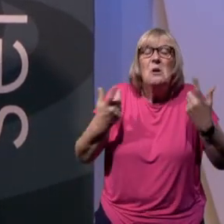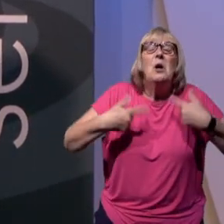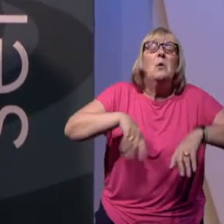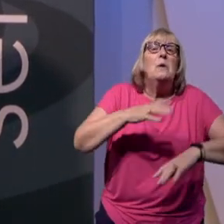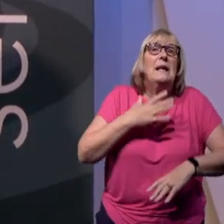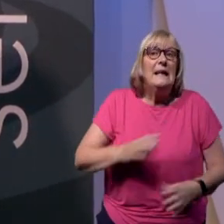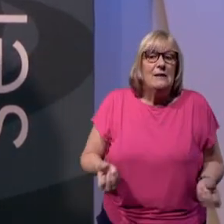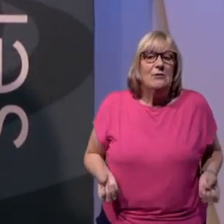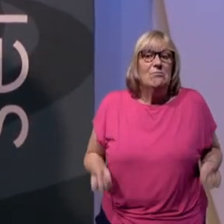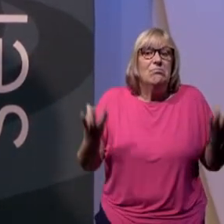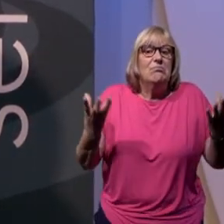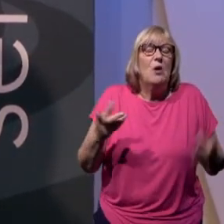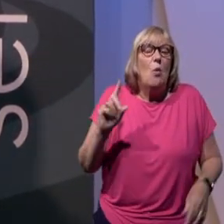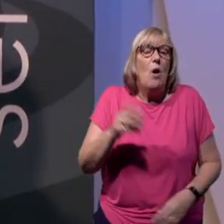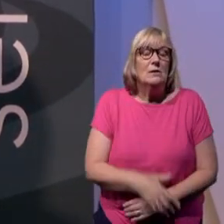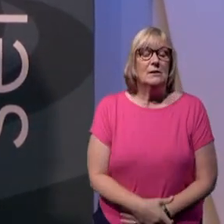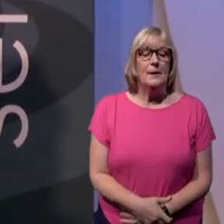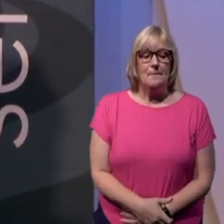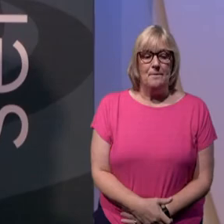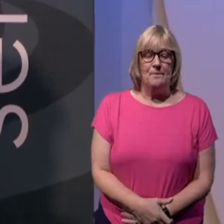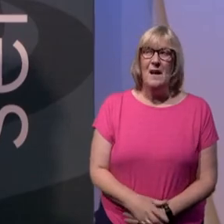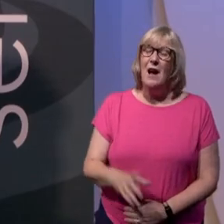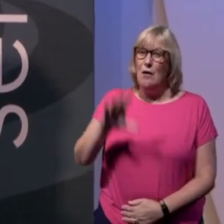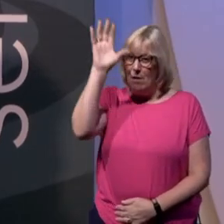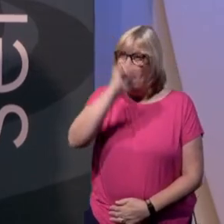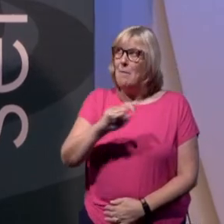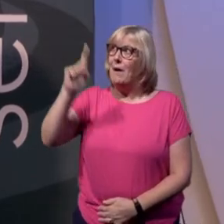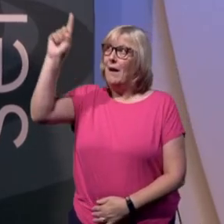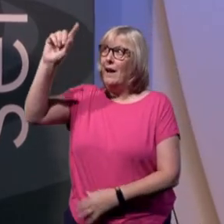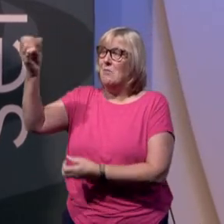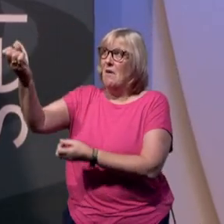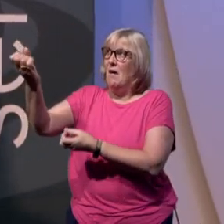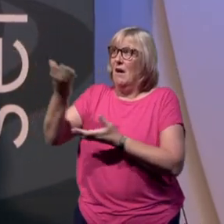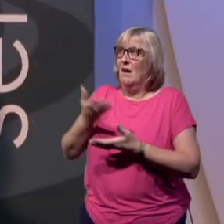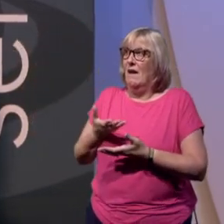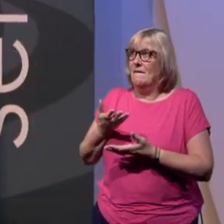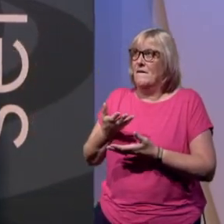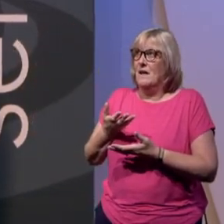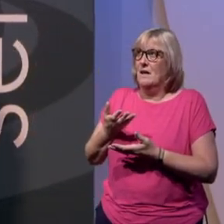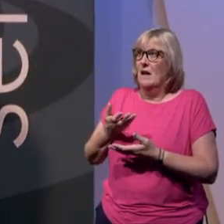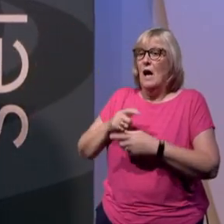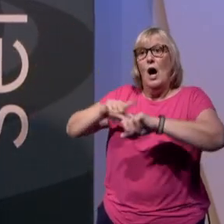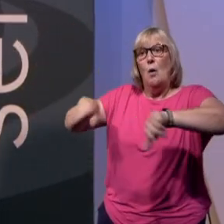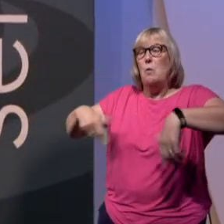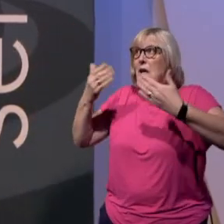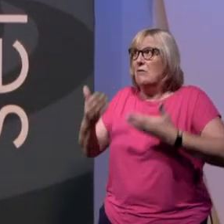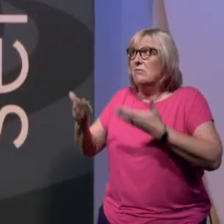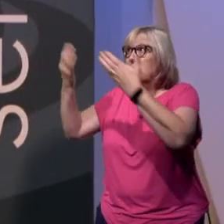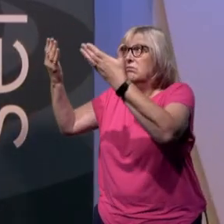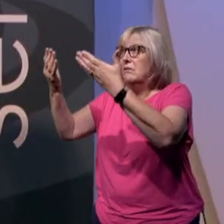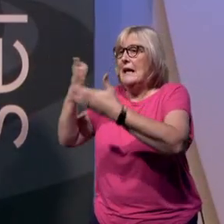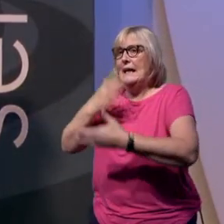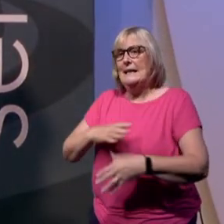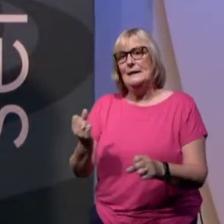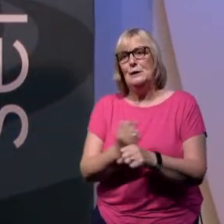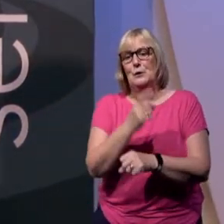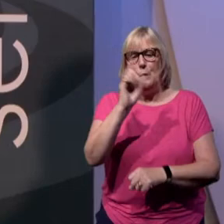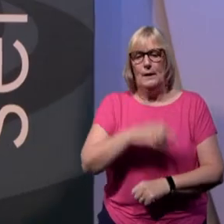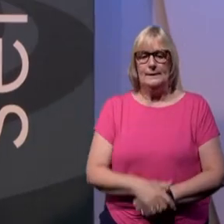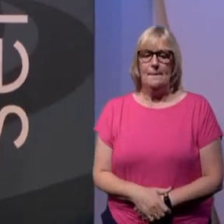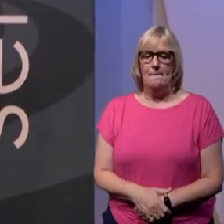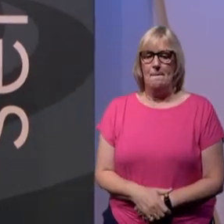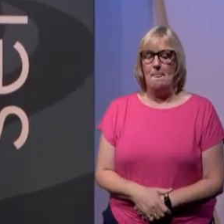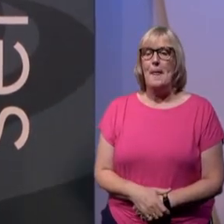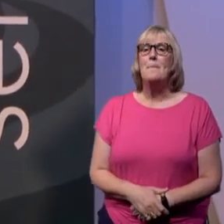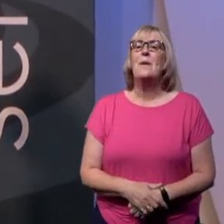making in view of what God has done for us as our act of worship to him? You can get the biography